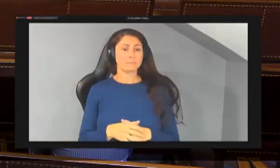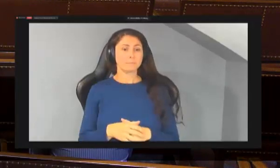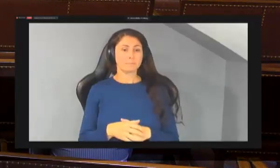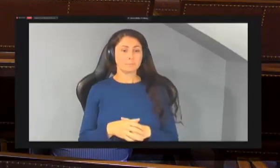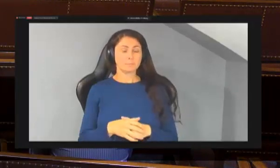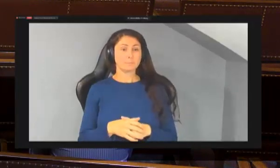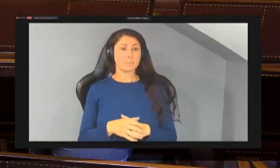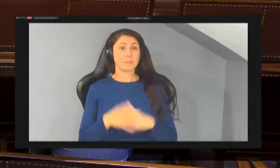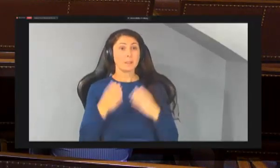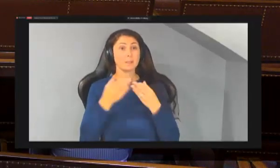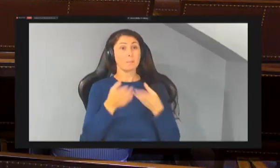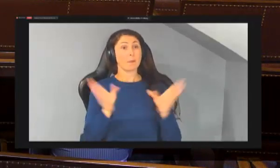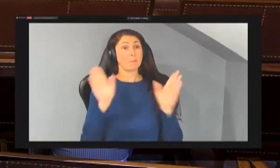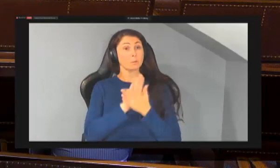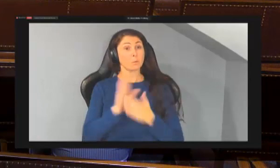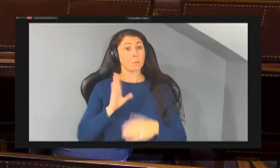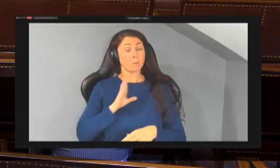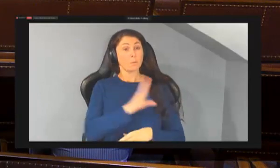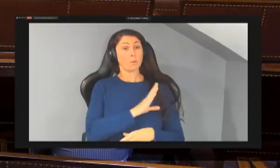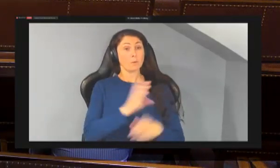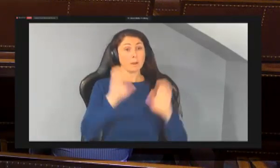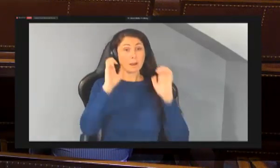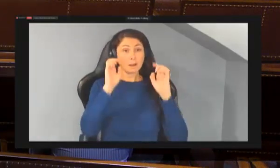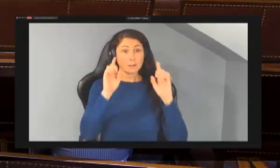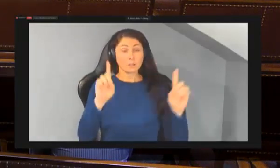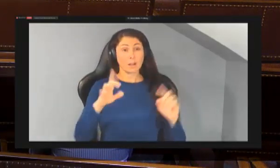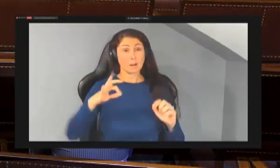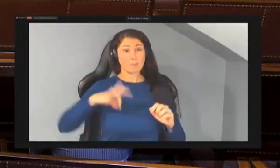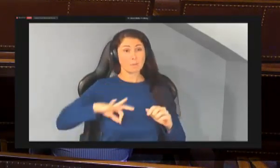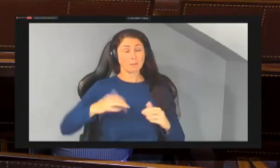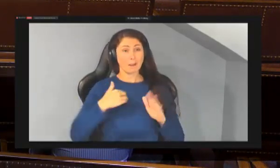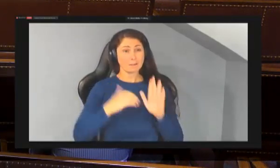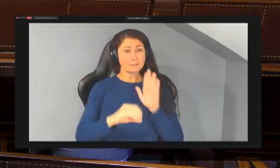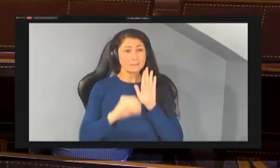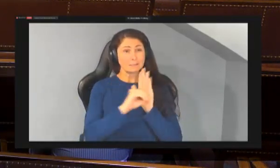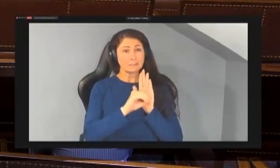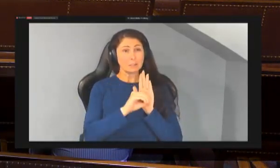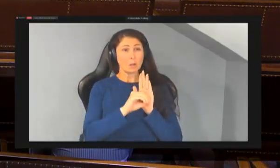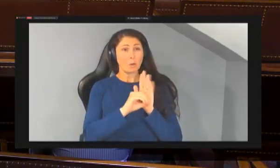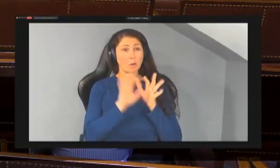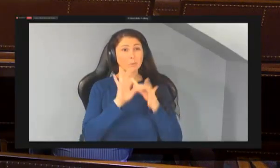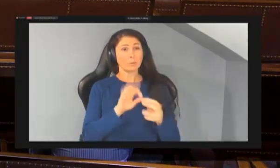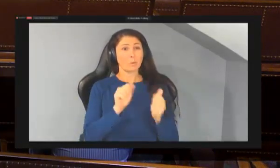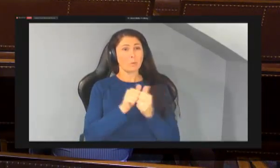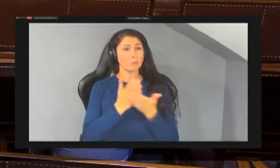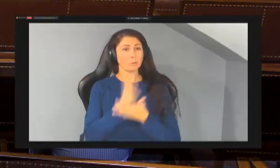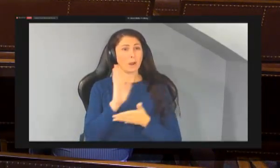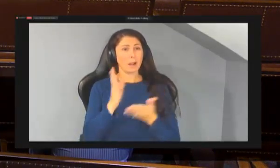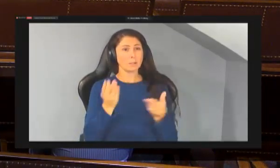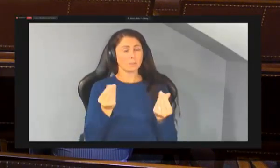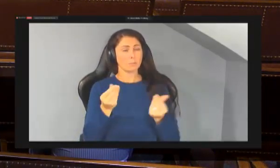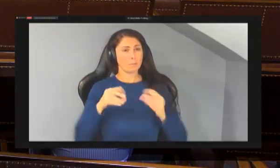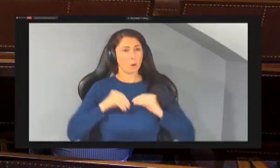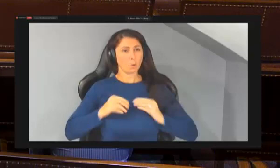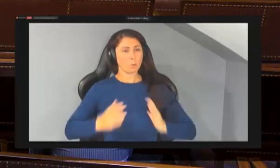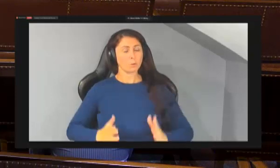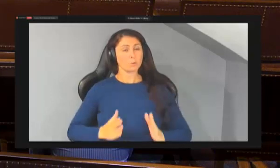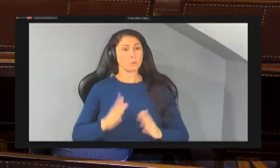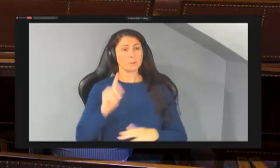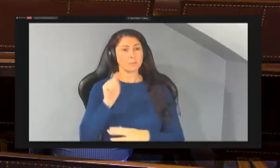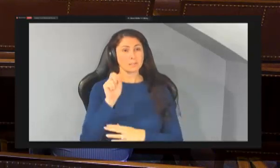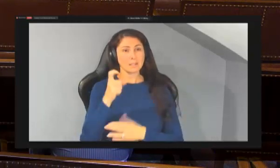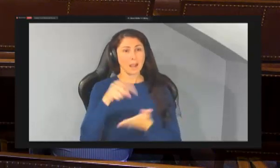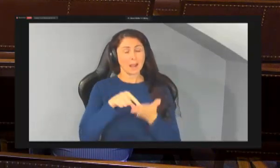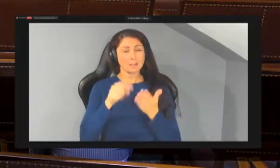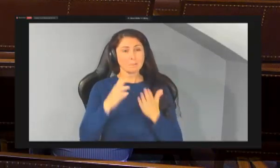The Public School Board of Education in Pittsburgh has zero regard for the rights of the property owners, taxpayers, citizens,